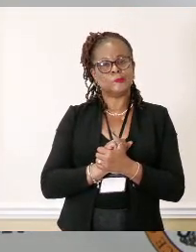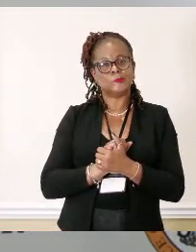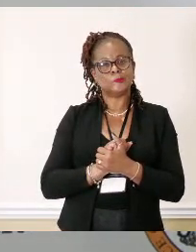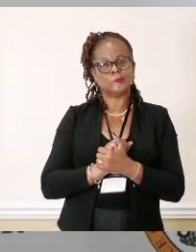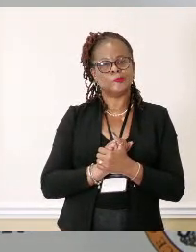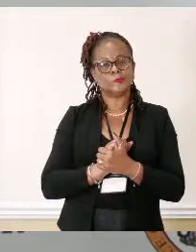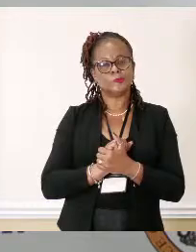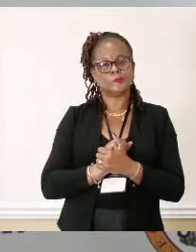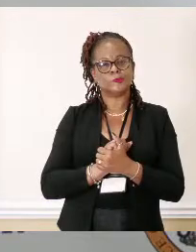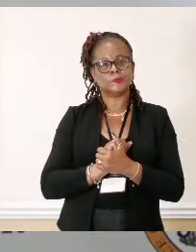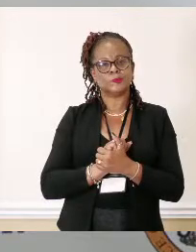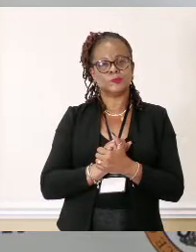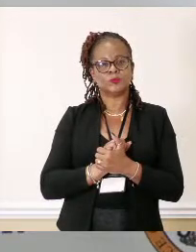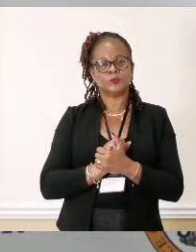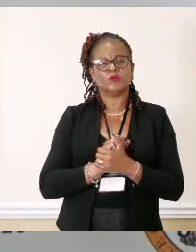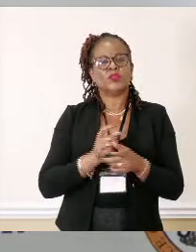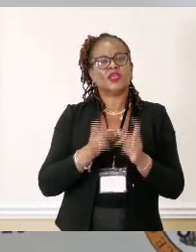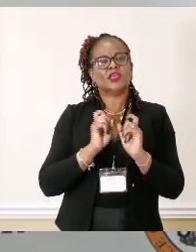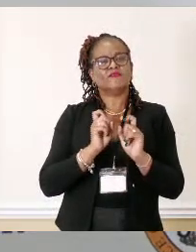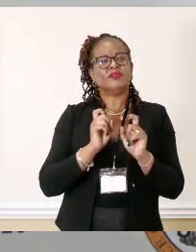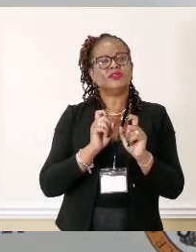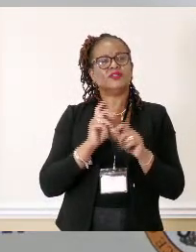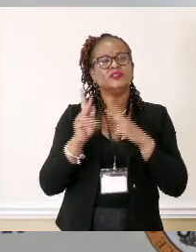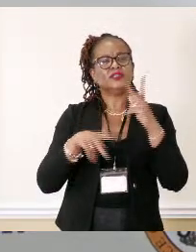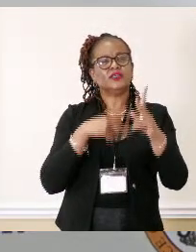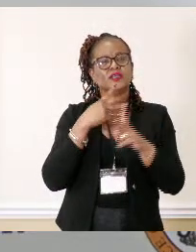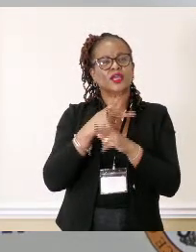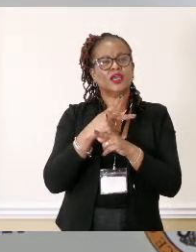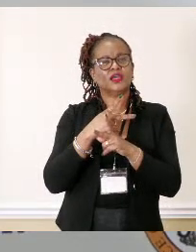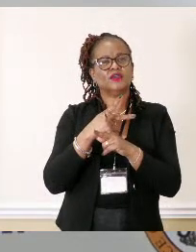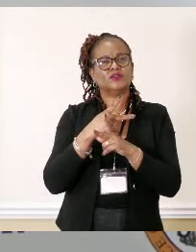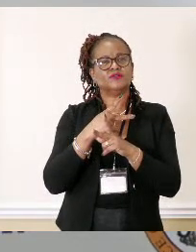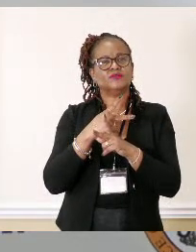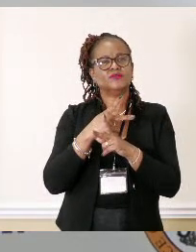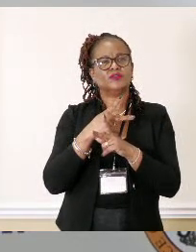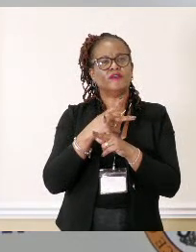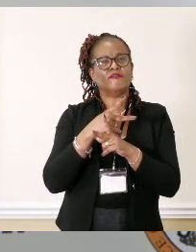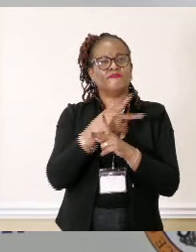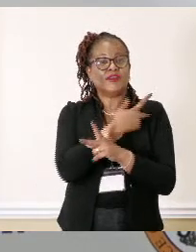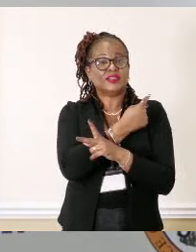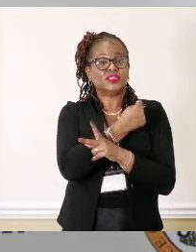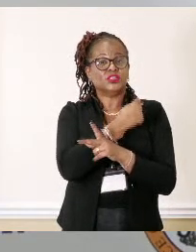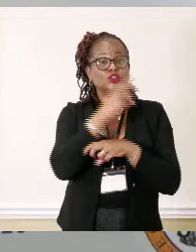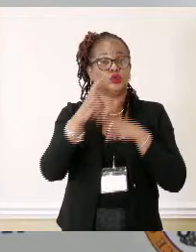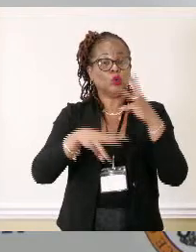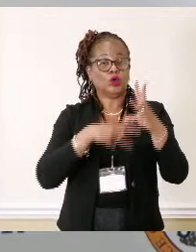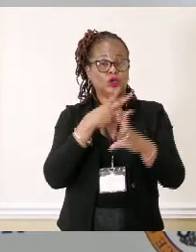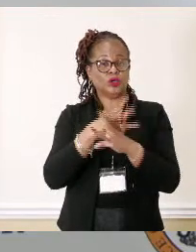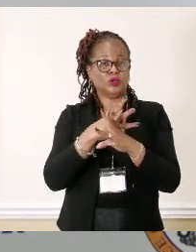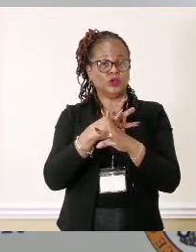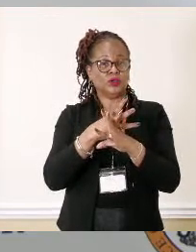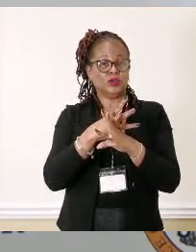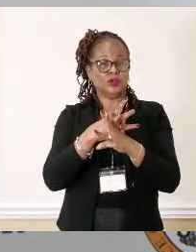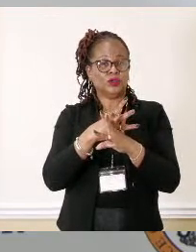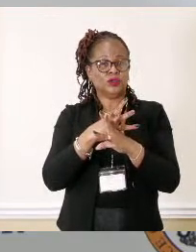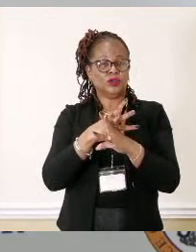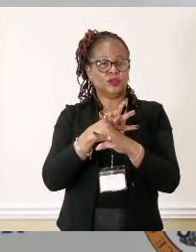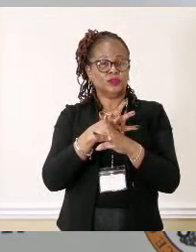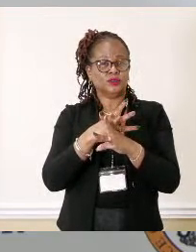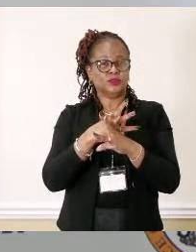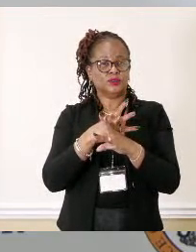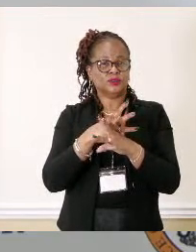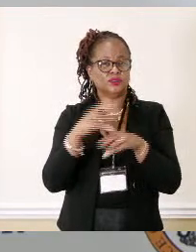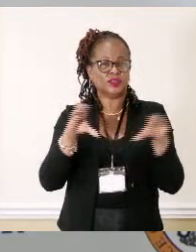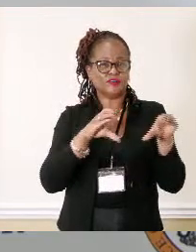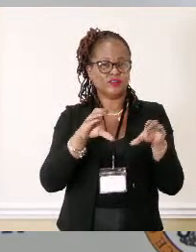Dr. Dalrigis, given the tightness on vaccines worldwide, is it wise to run a vigorous campaign